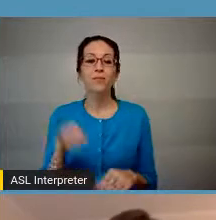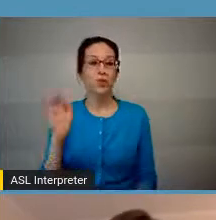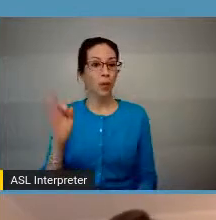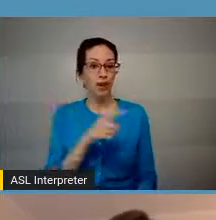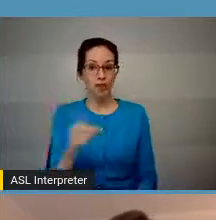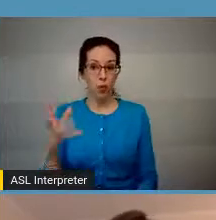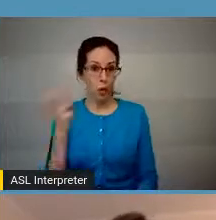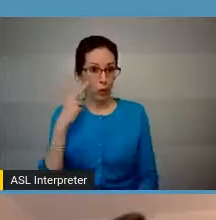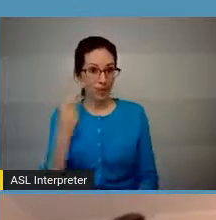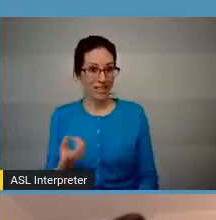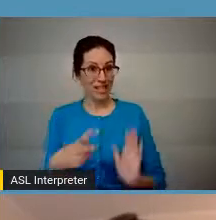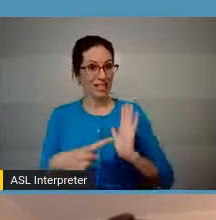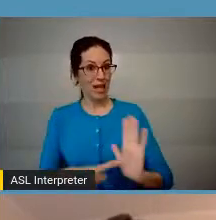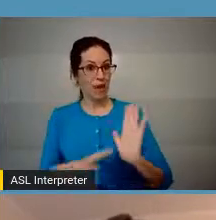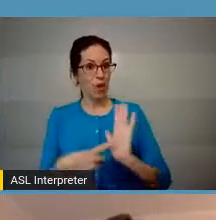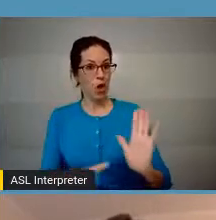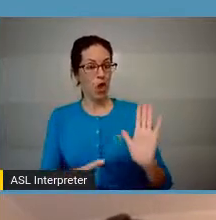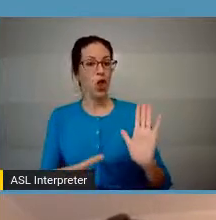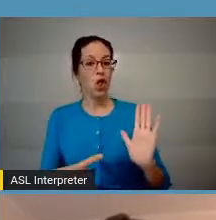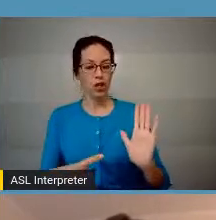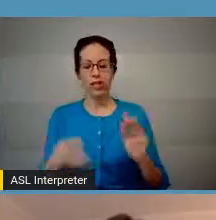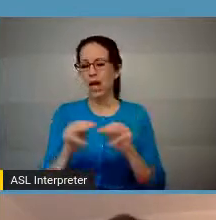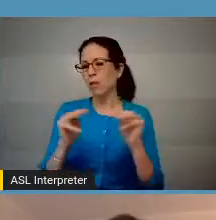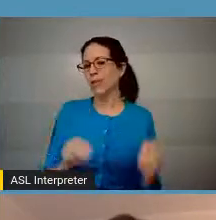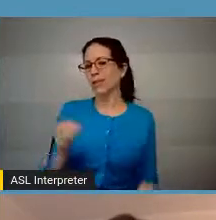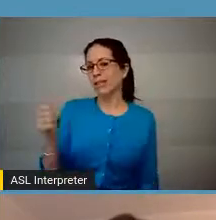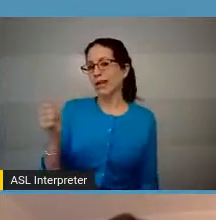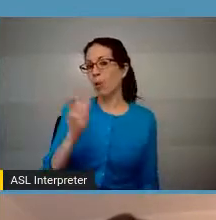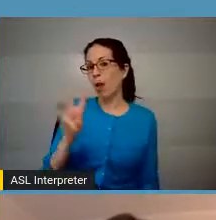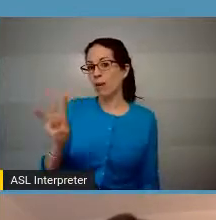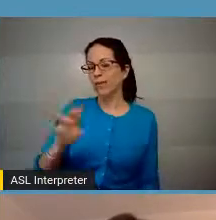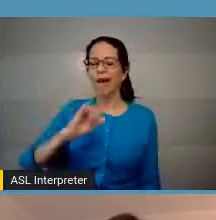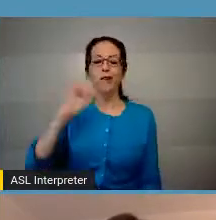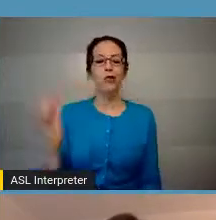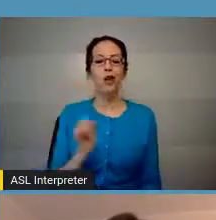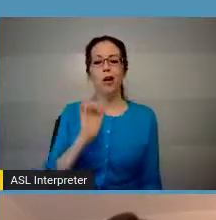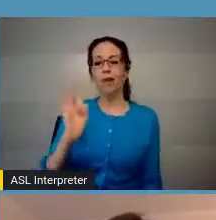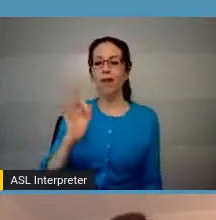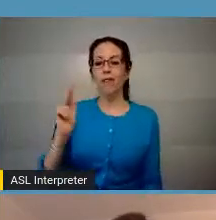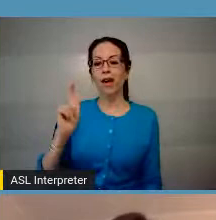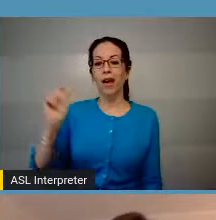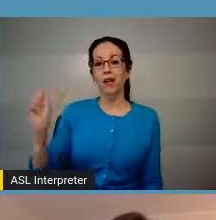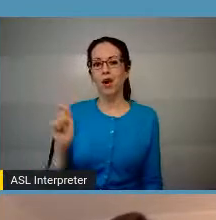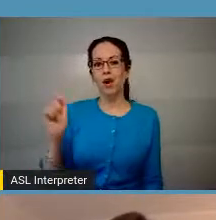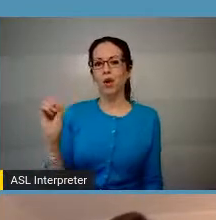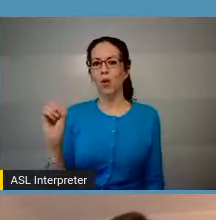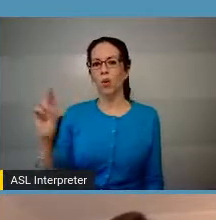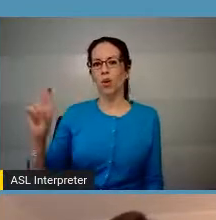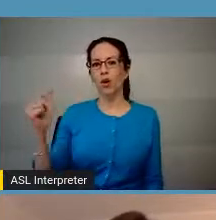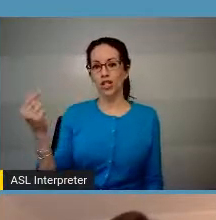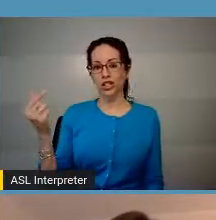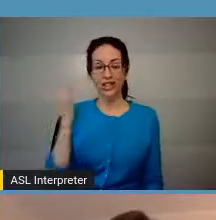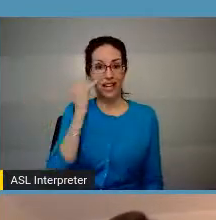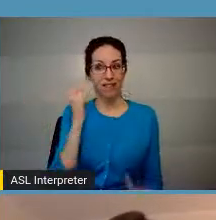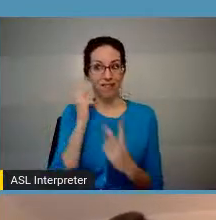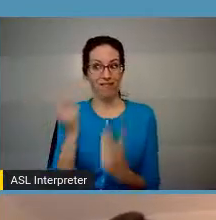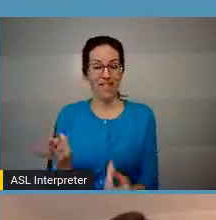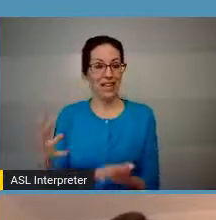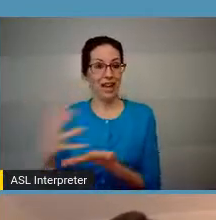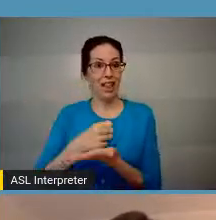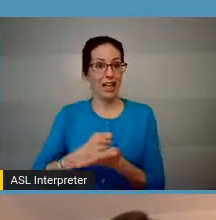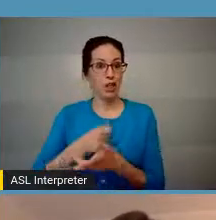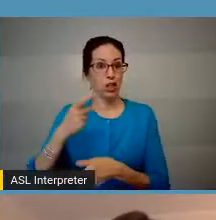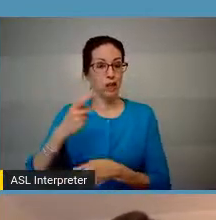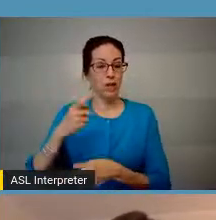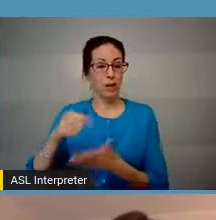from that time, the museum's website is jfk.org. And if you go to their collections page and poke around, there's a